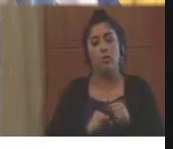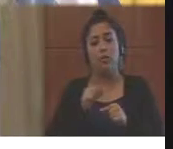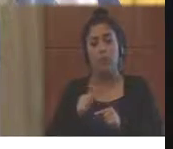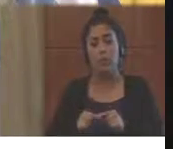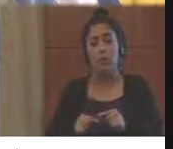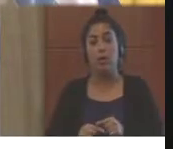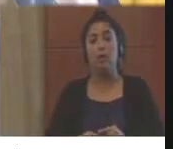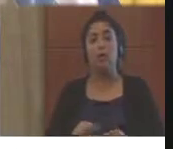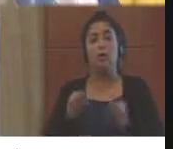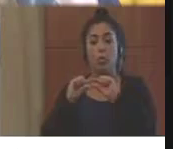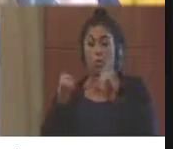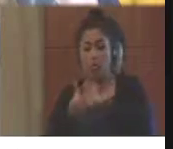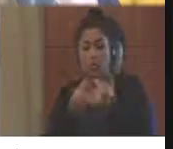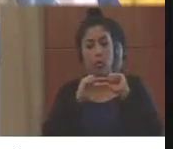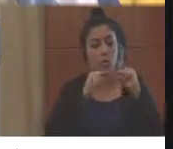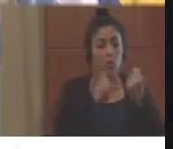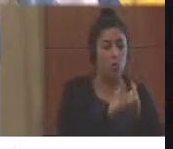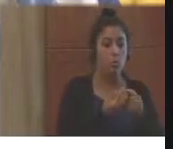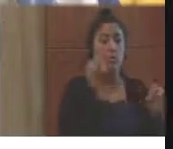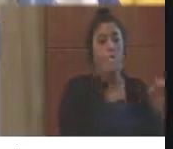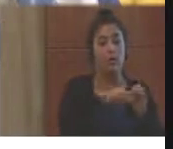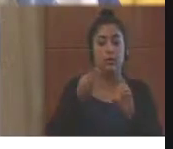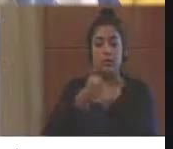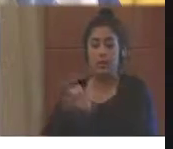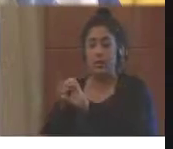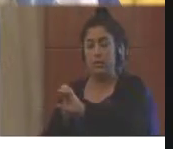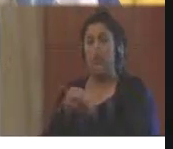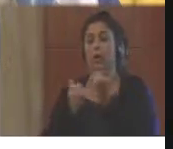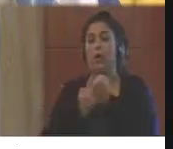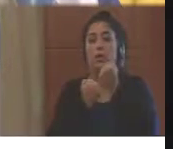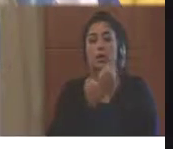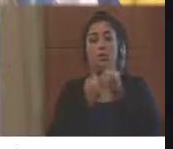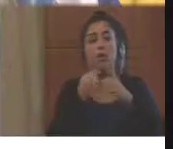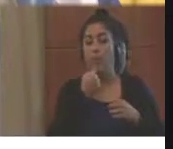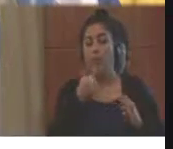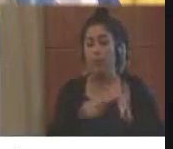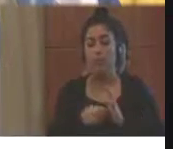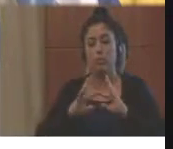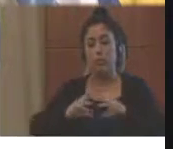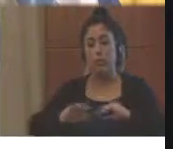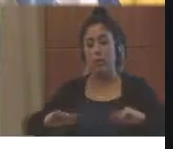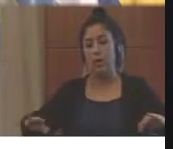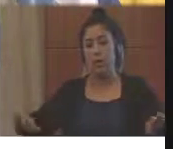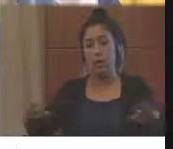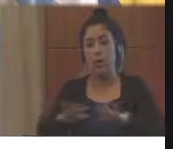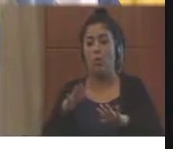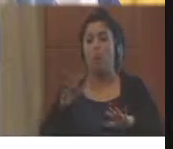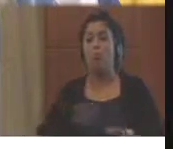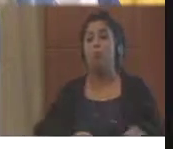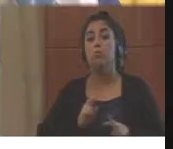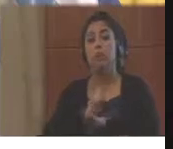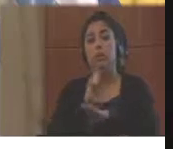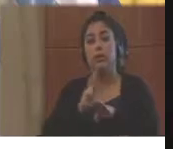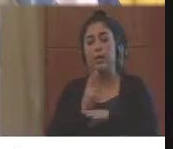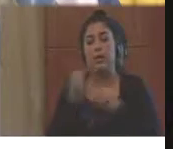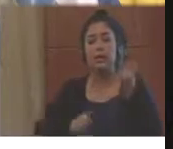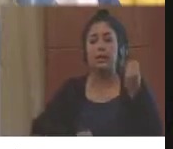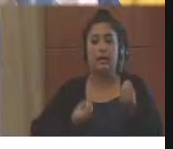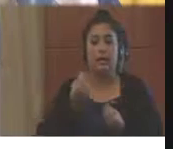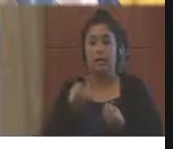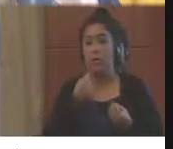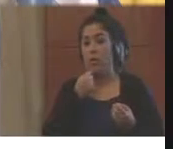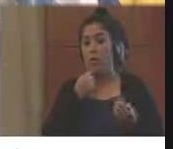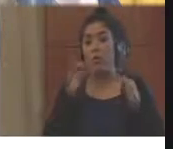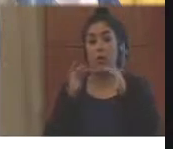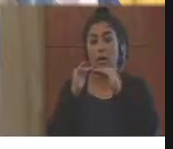ensuring land use and urban planning promotes social and cultural equity and responsiveness, that women's